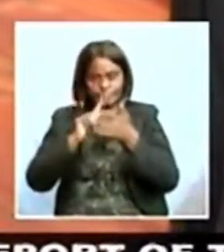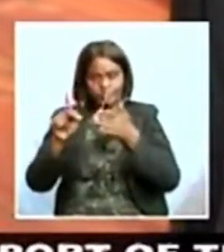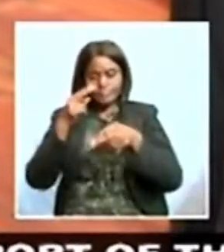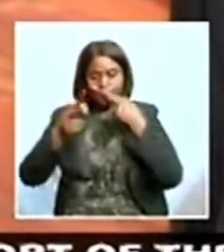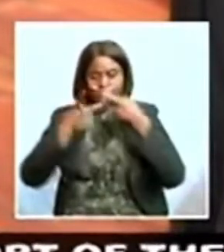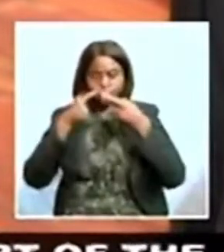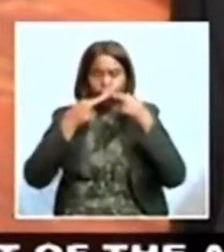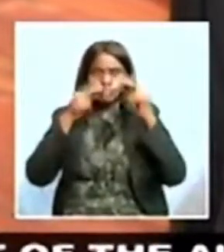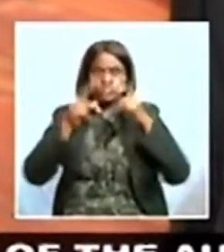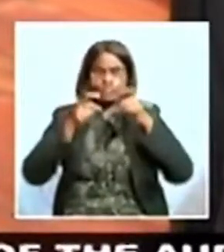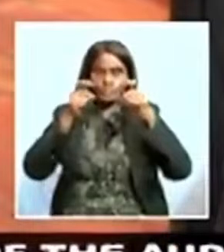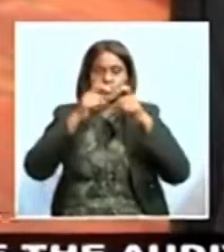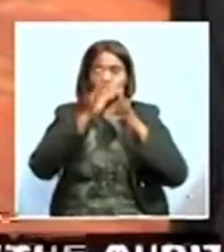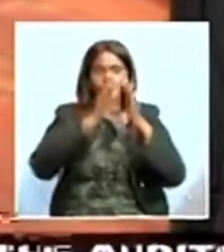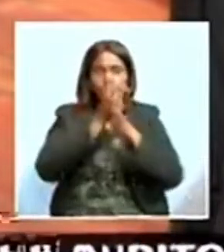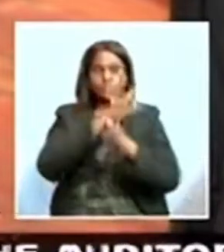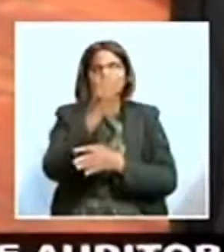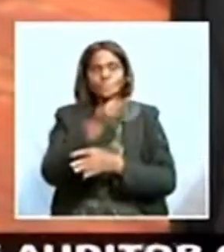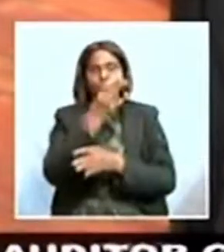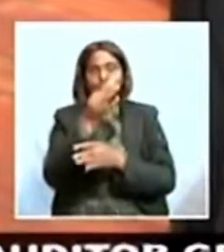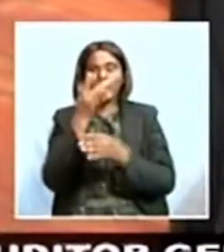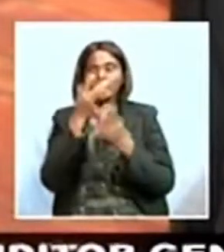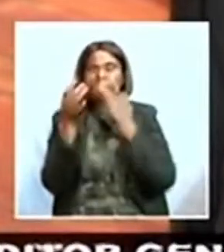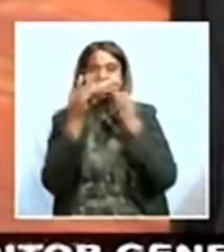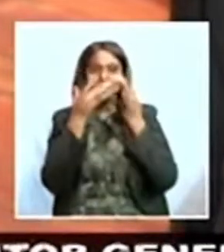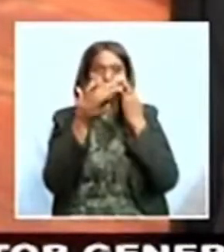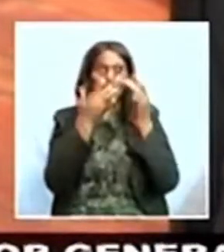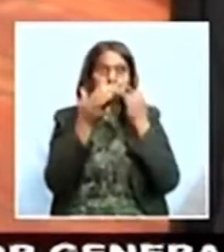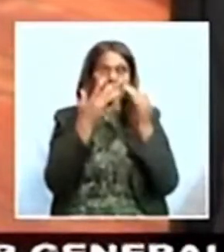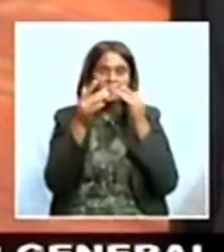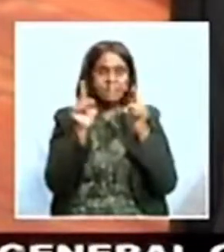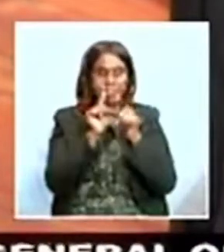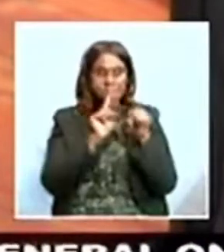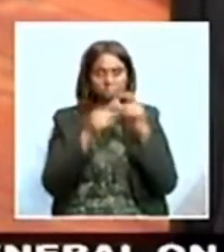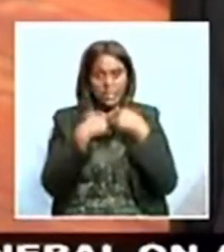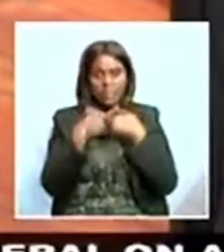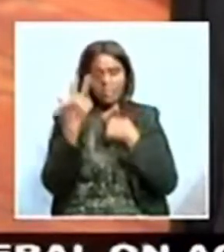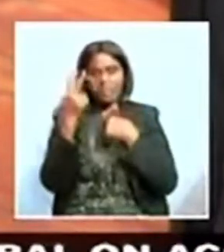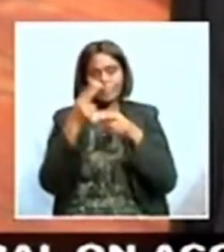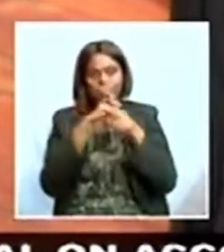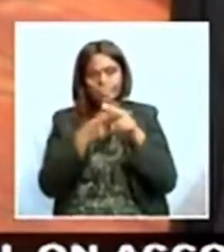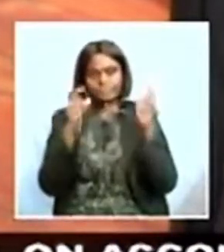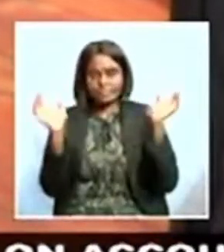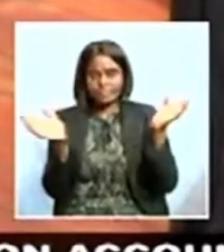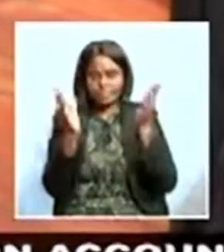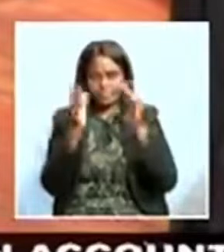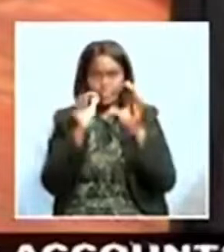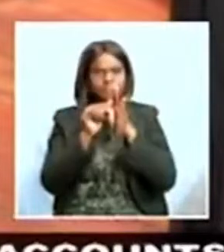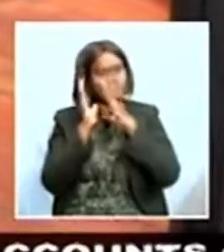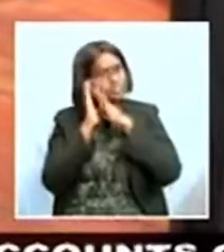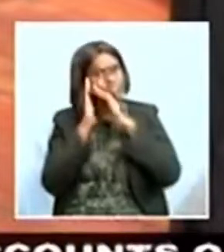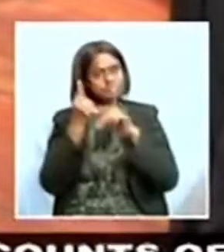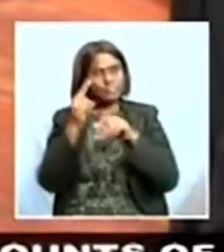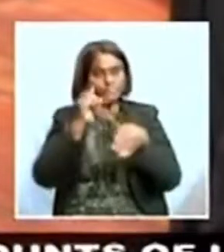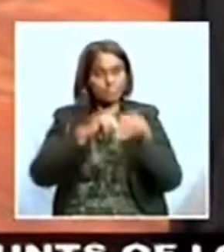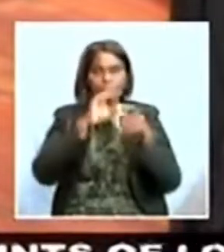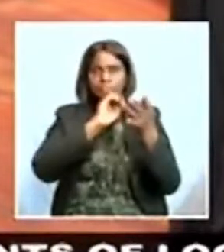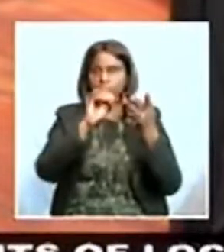promotions referred to as Friday Matebeto. Conducted the 3 months promotion on accommodation for the period